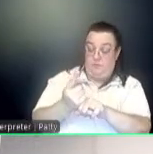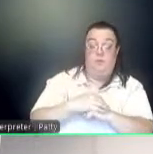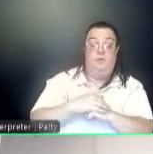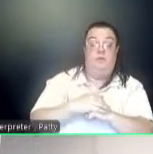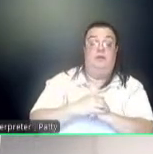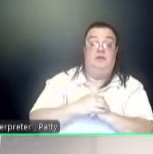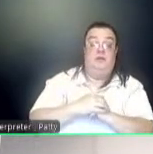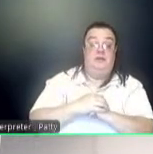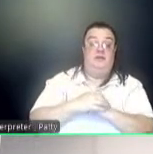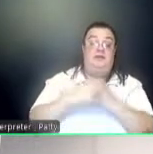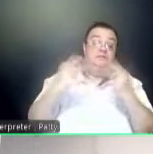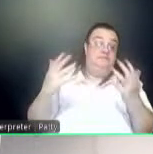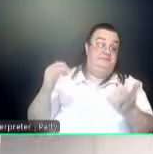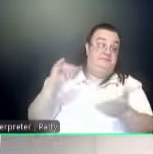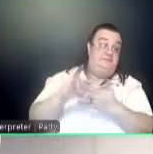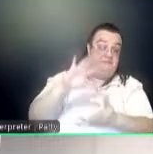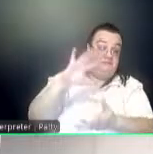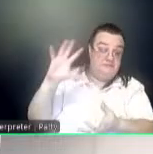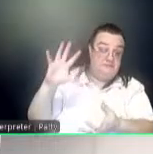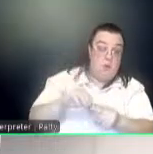So that total is